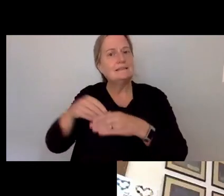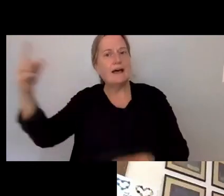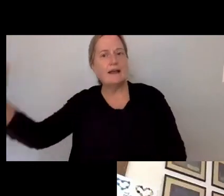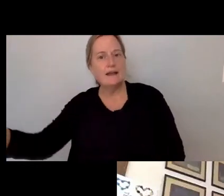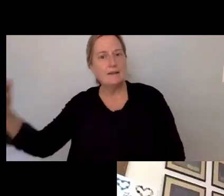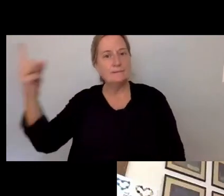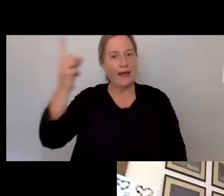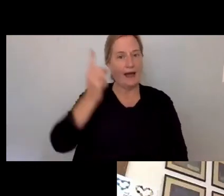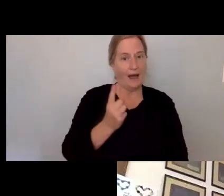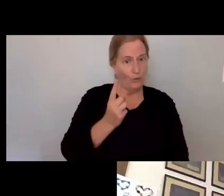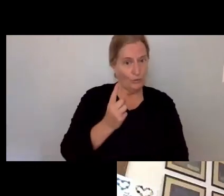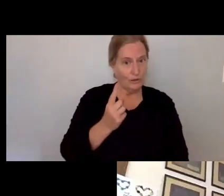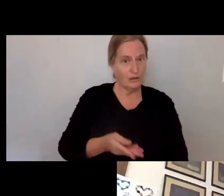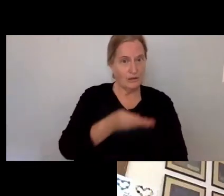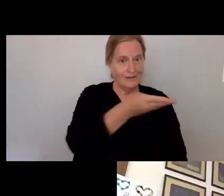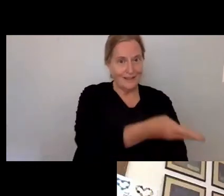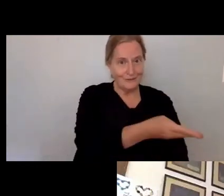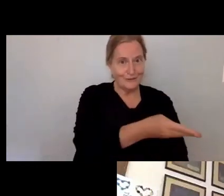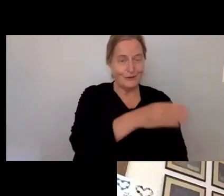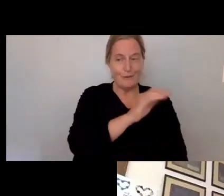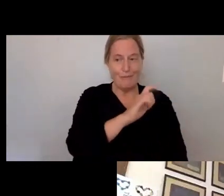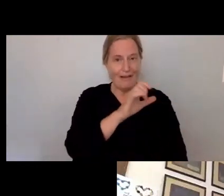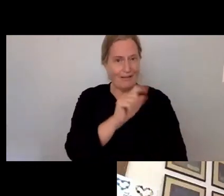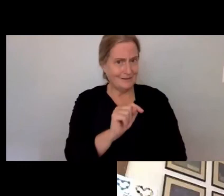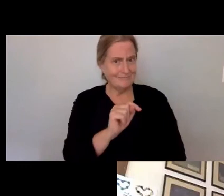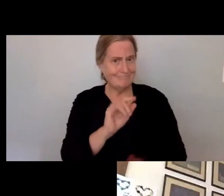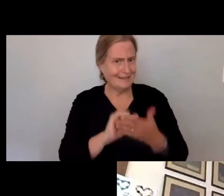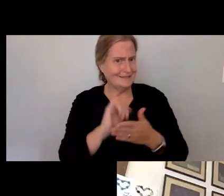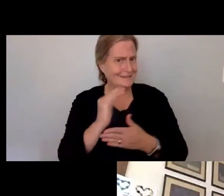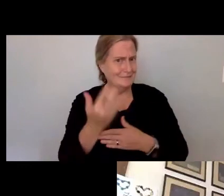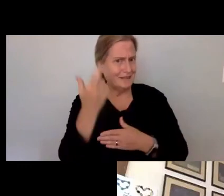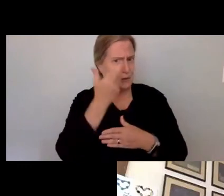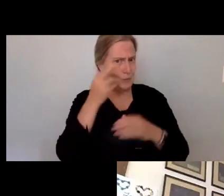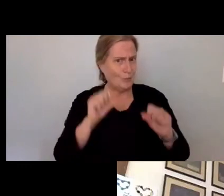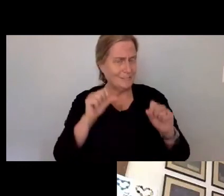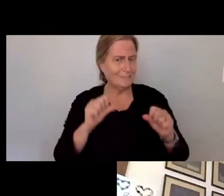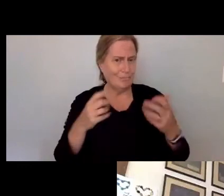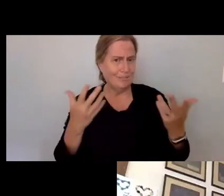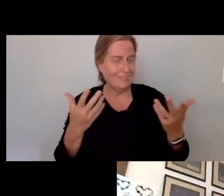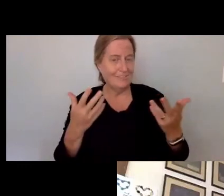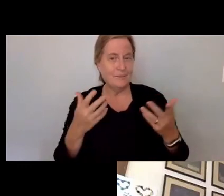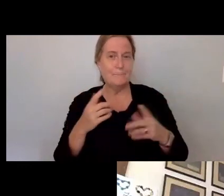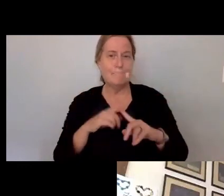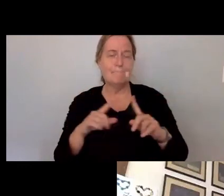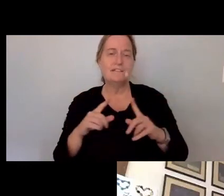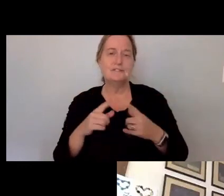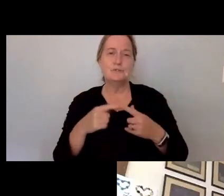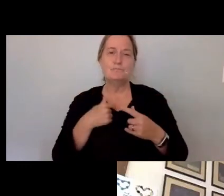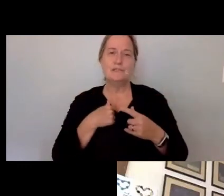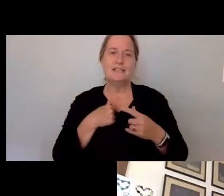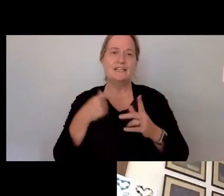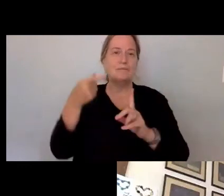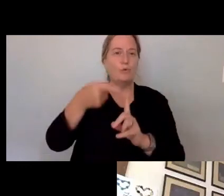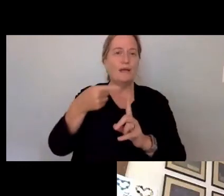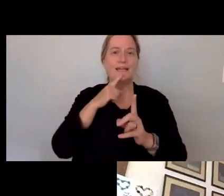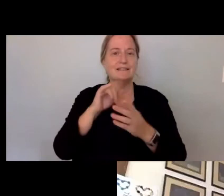begs of a reasonable accommodation, something like that. So, but this goes back to me saying we need